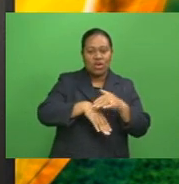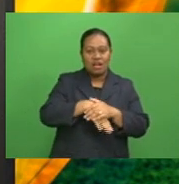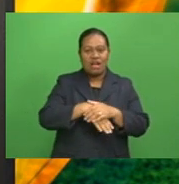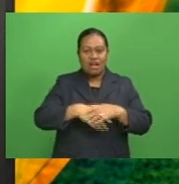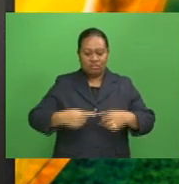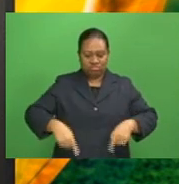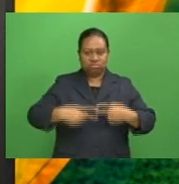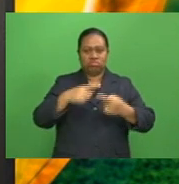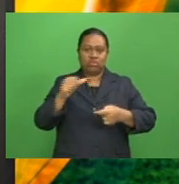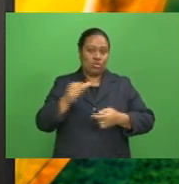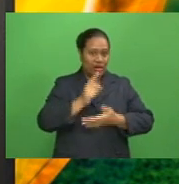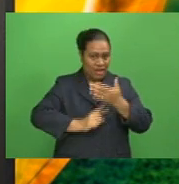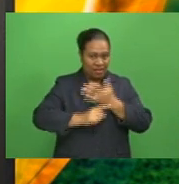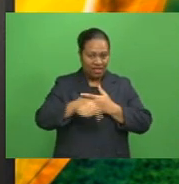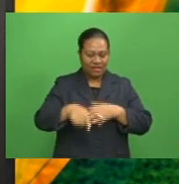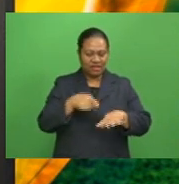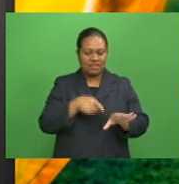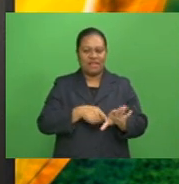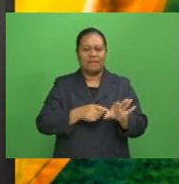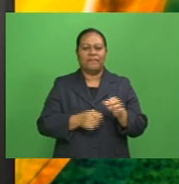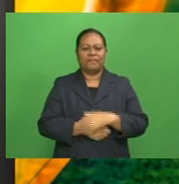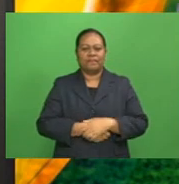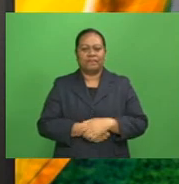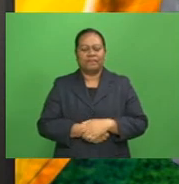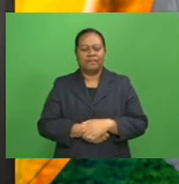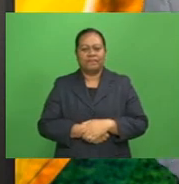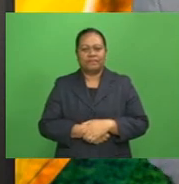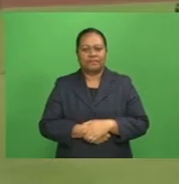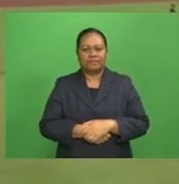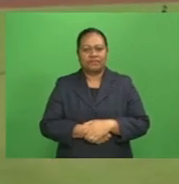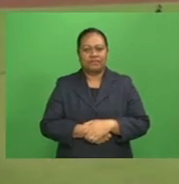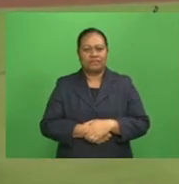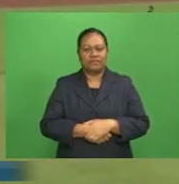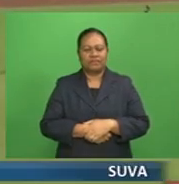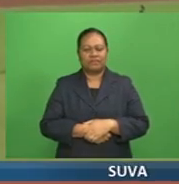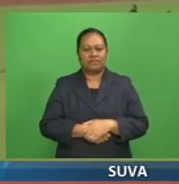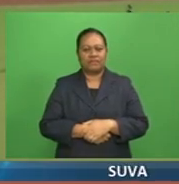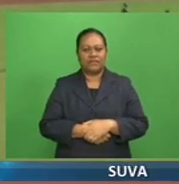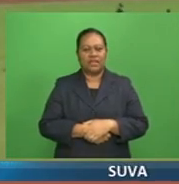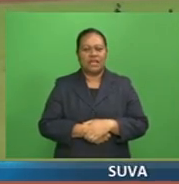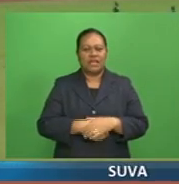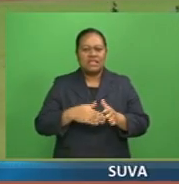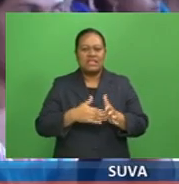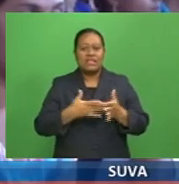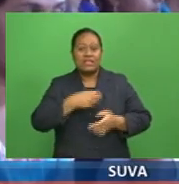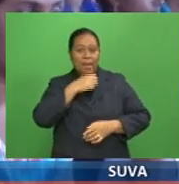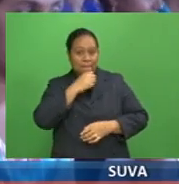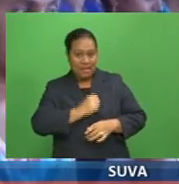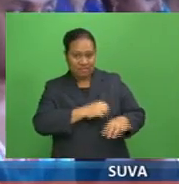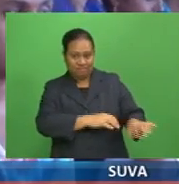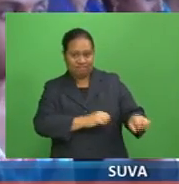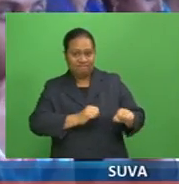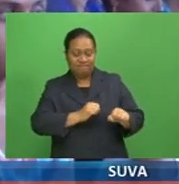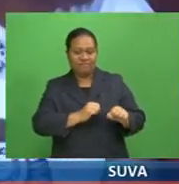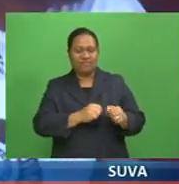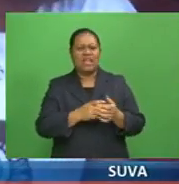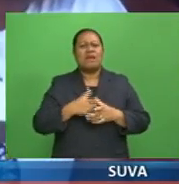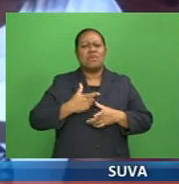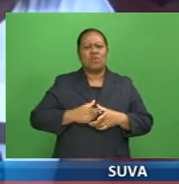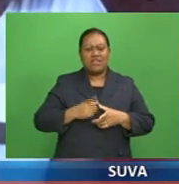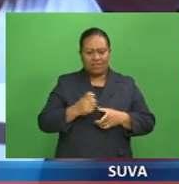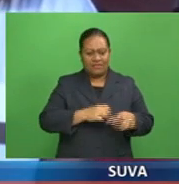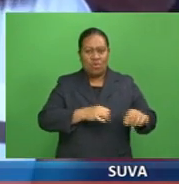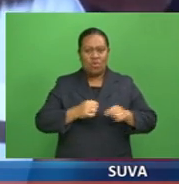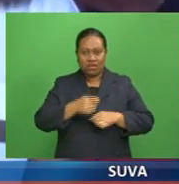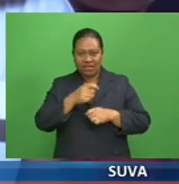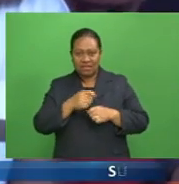Inter-District Championship. Tali Matarakula with the details. Holding tournaments is one way Fiji FA earn its revenue,